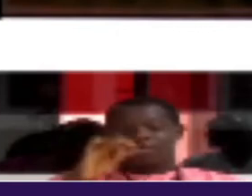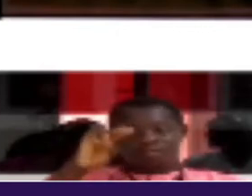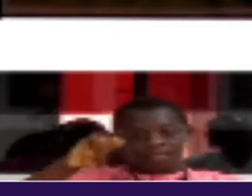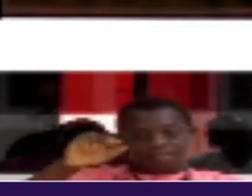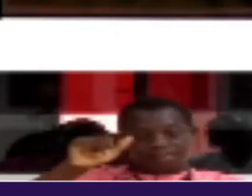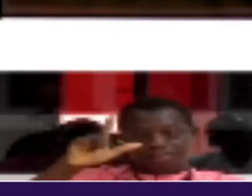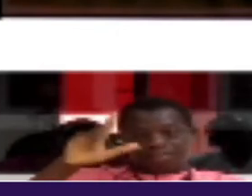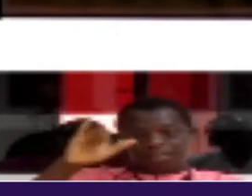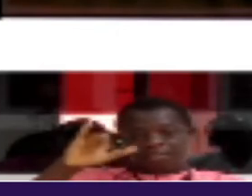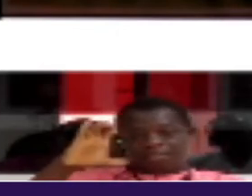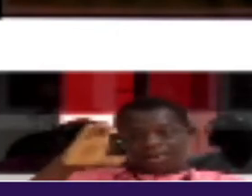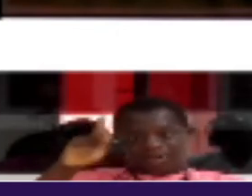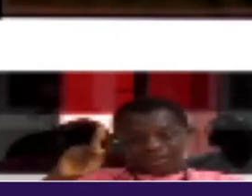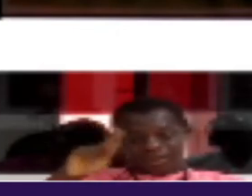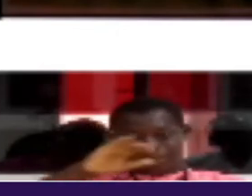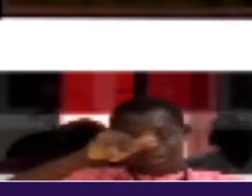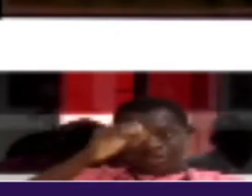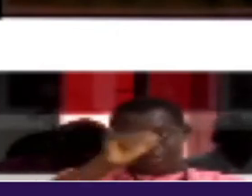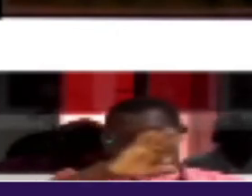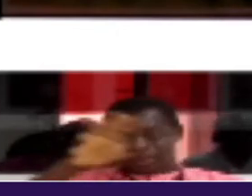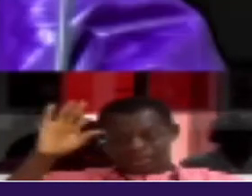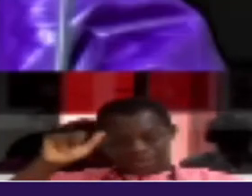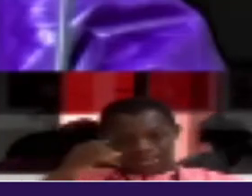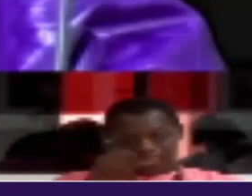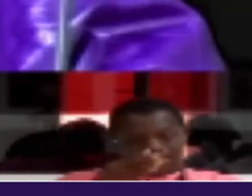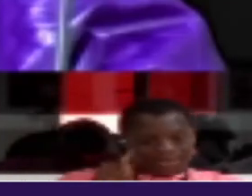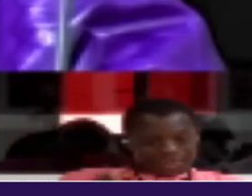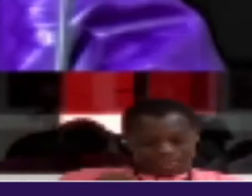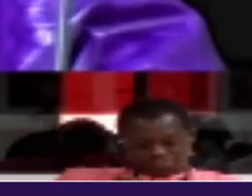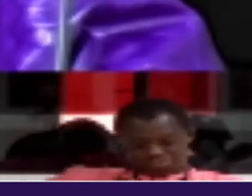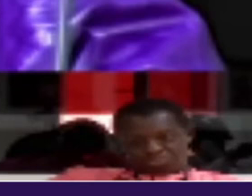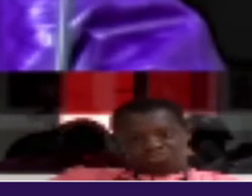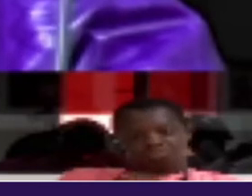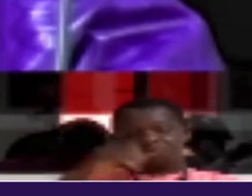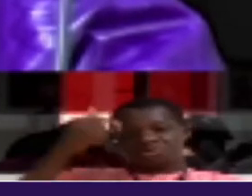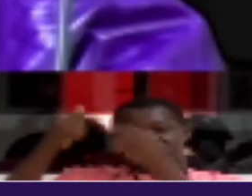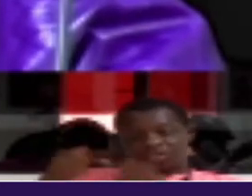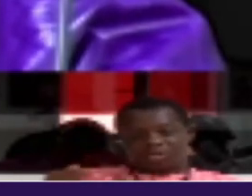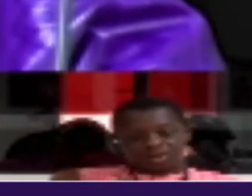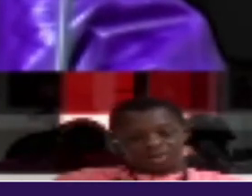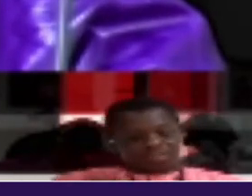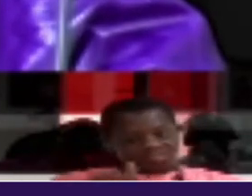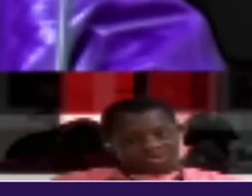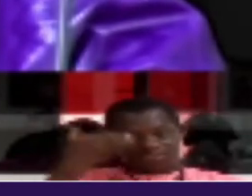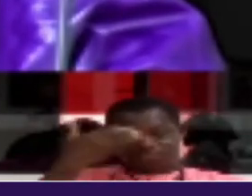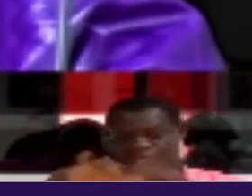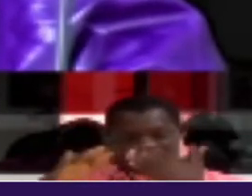me, I cannot recall such things. Are you trying to avoid